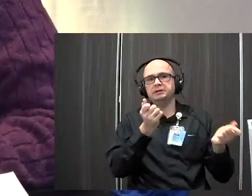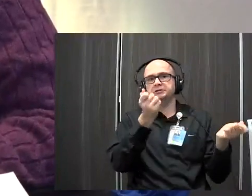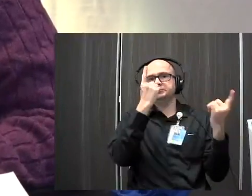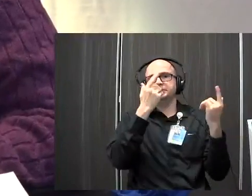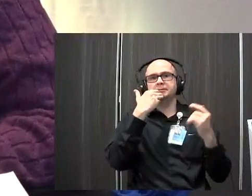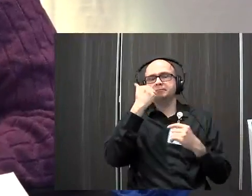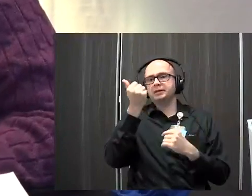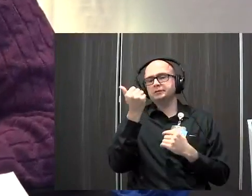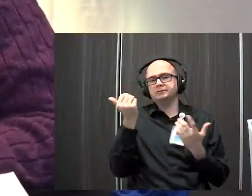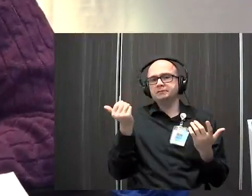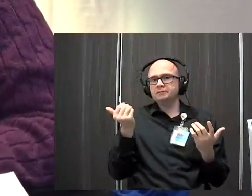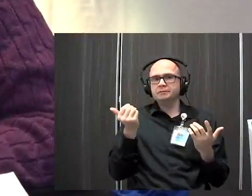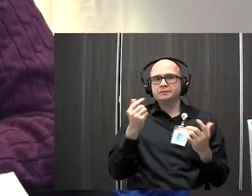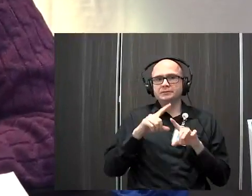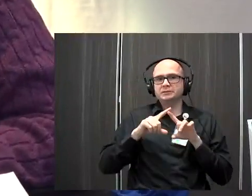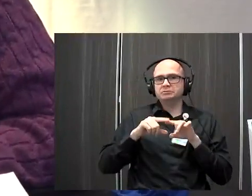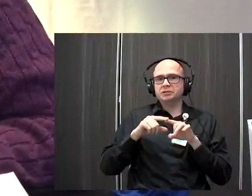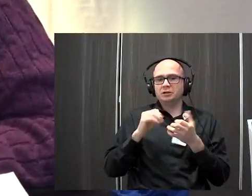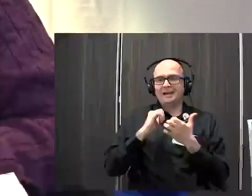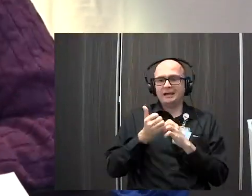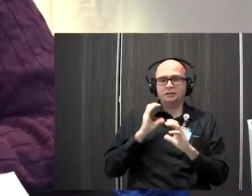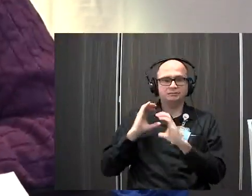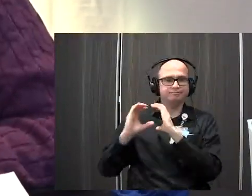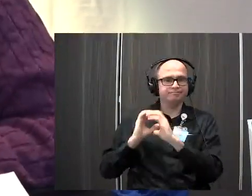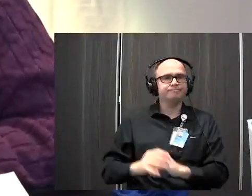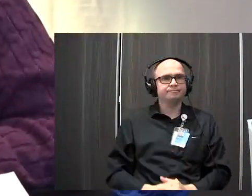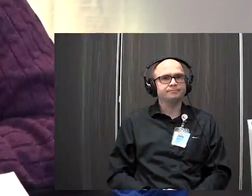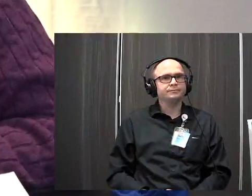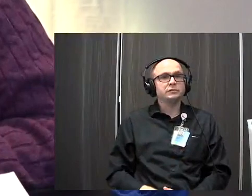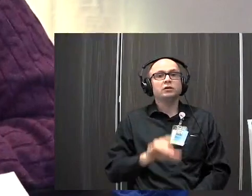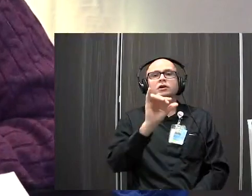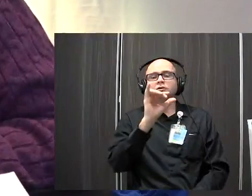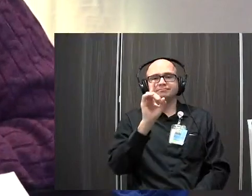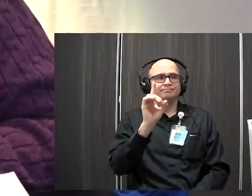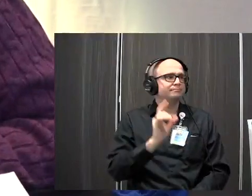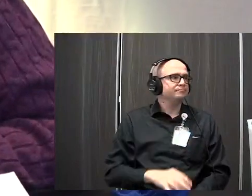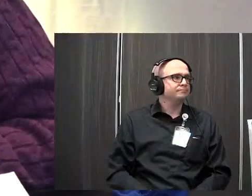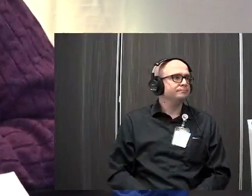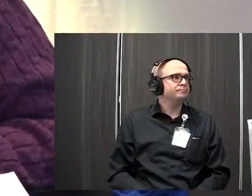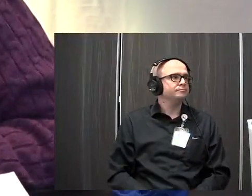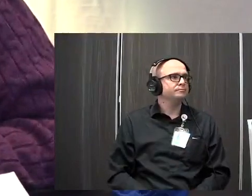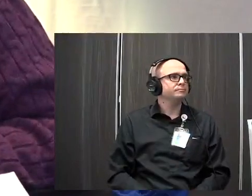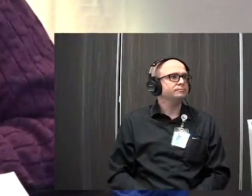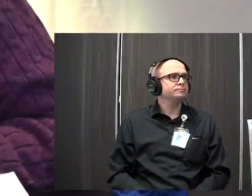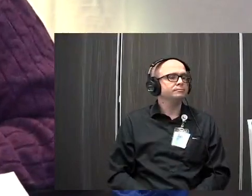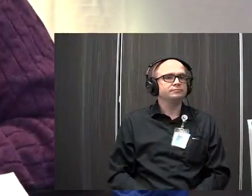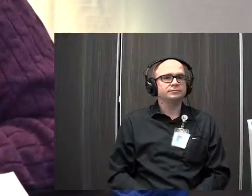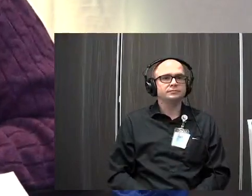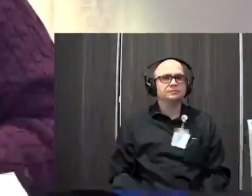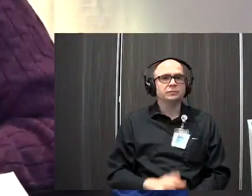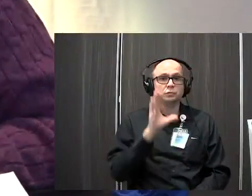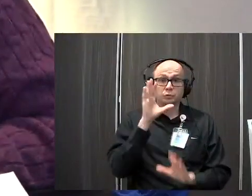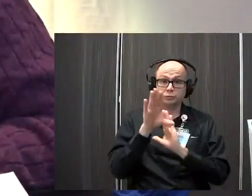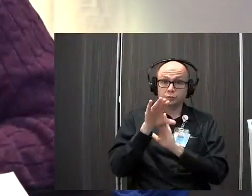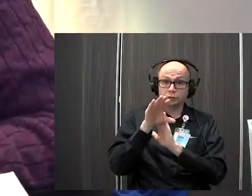understanding depending on the modality. I think maybe, here we go. Will this recording be